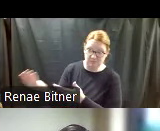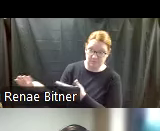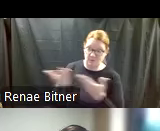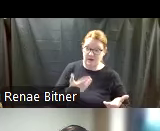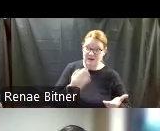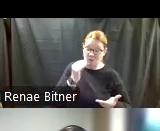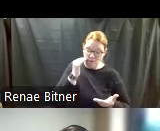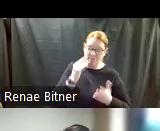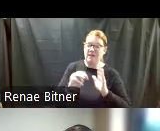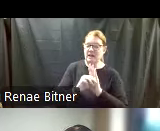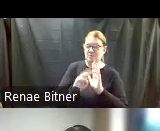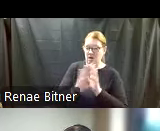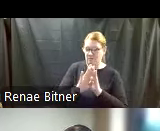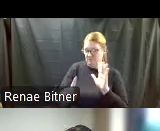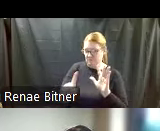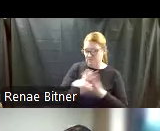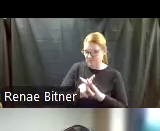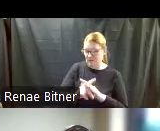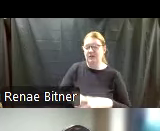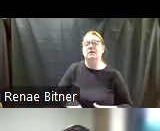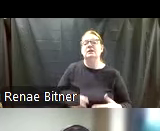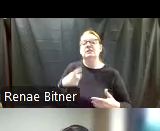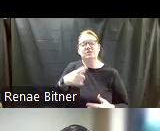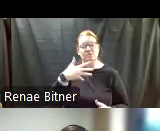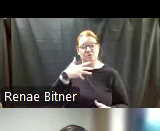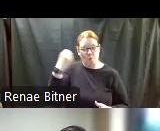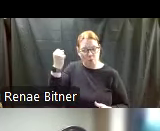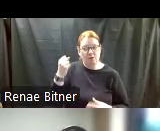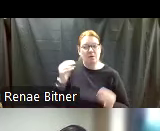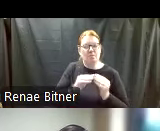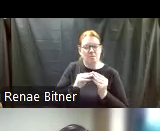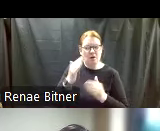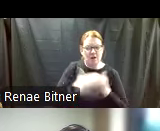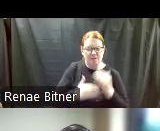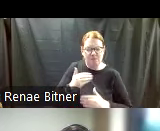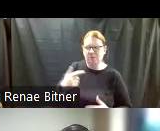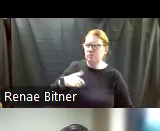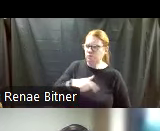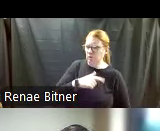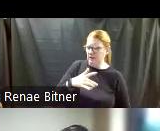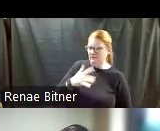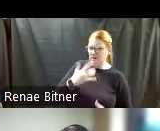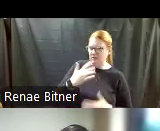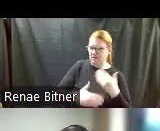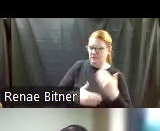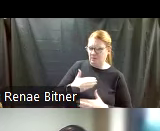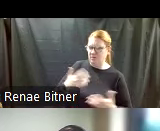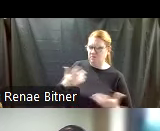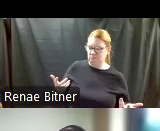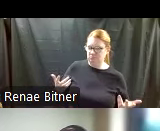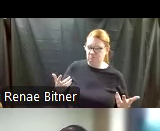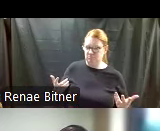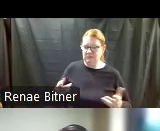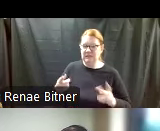time. As she got a little older and more comfortable with Denise and we were more comfortable, some of those visits were